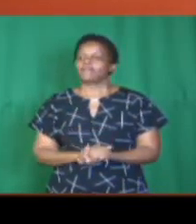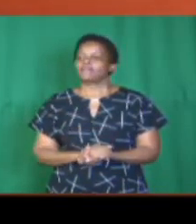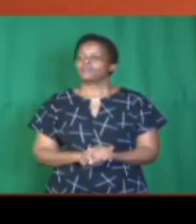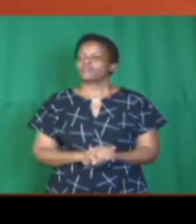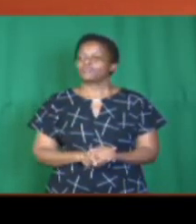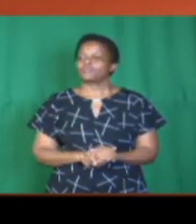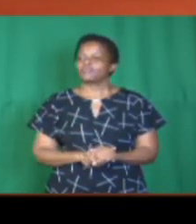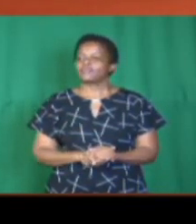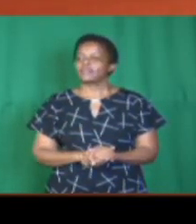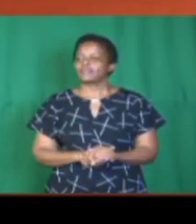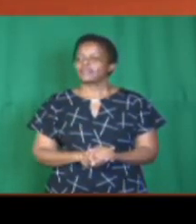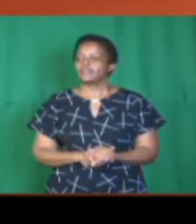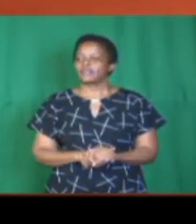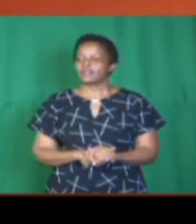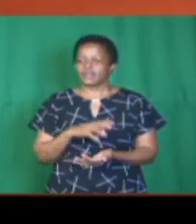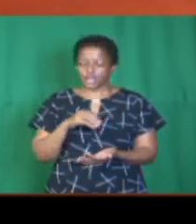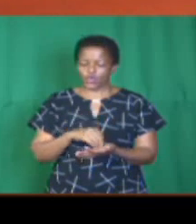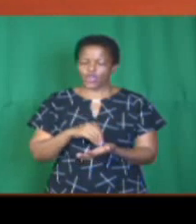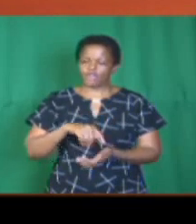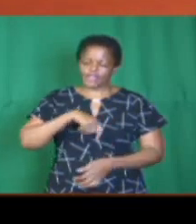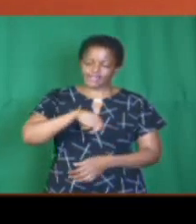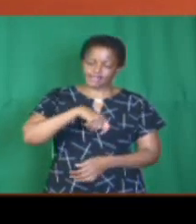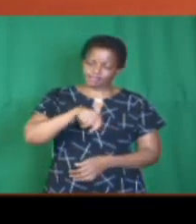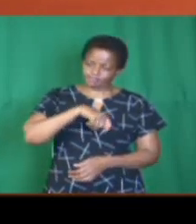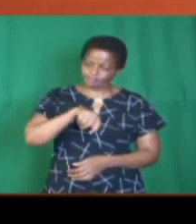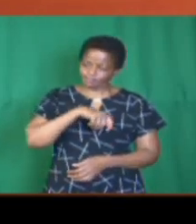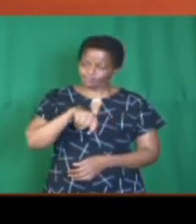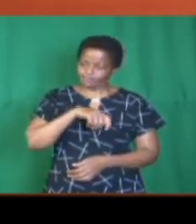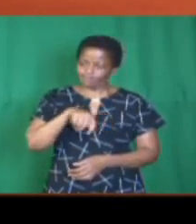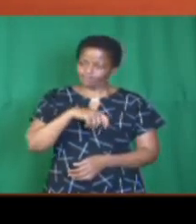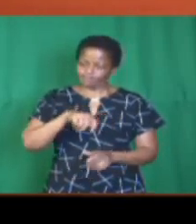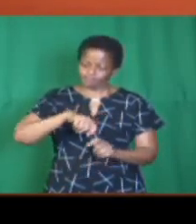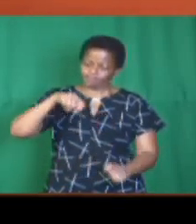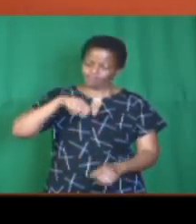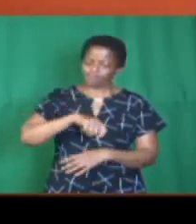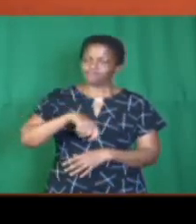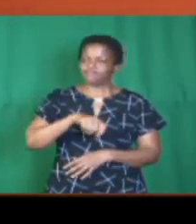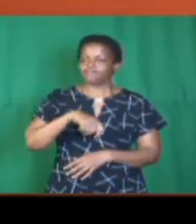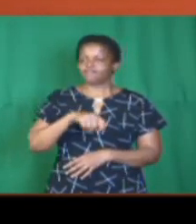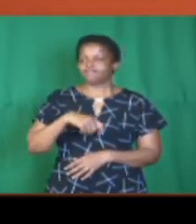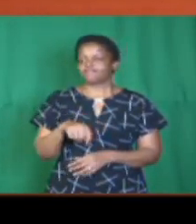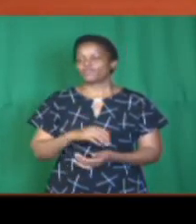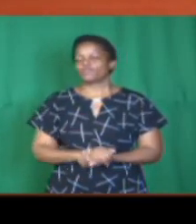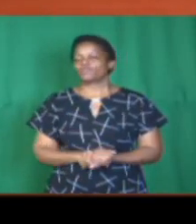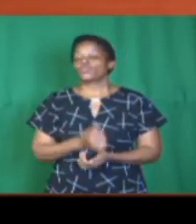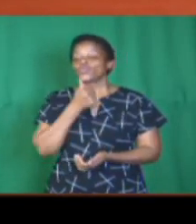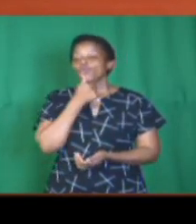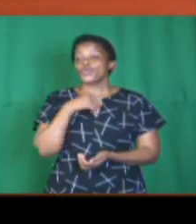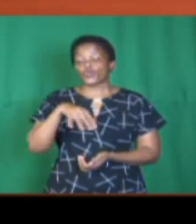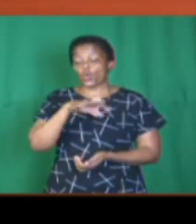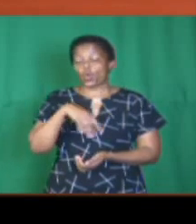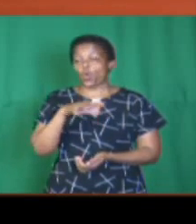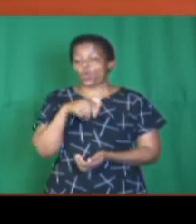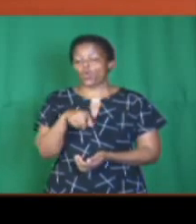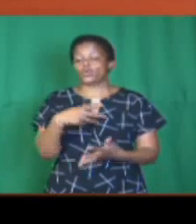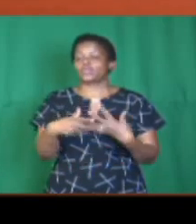the other one, that is a stirring rod together with a spatula, dear learners. So those are the apparatus that we use when